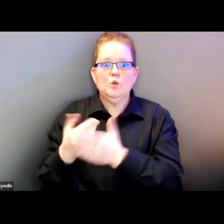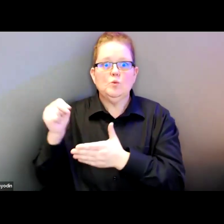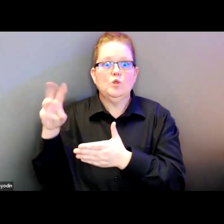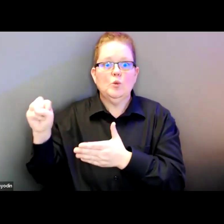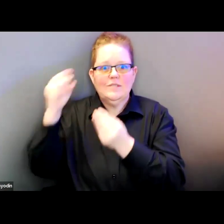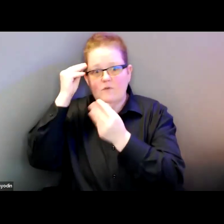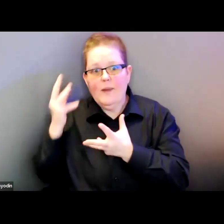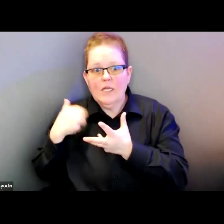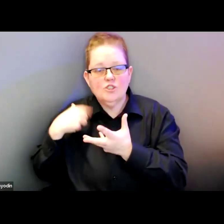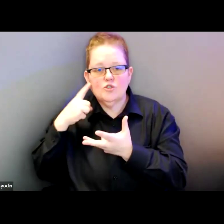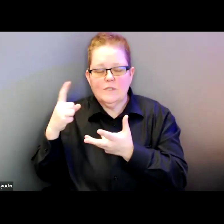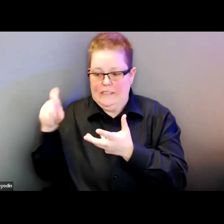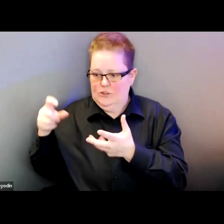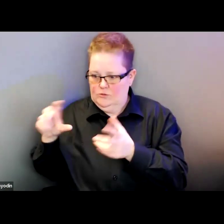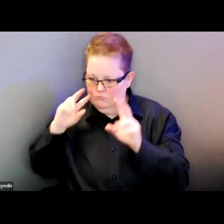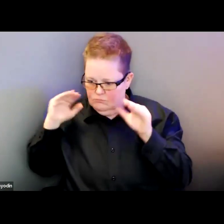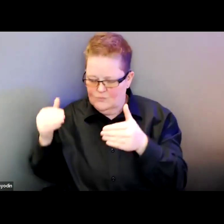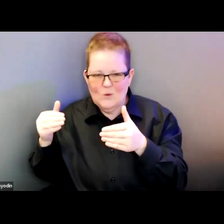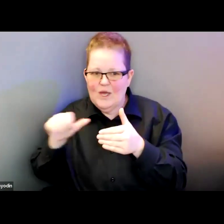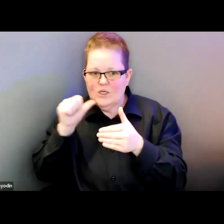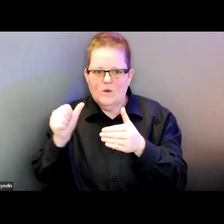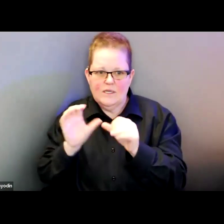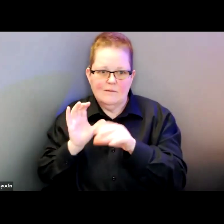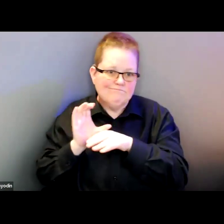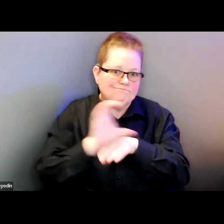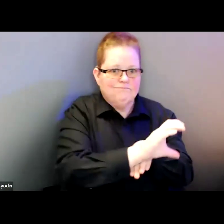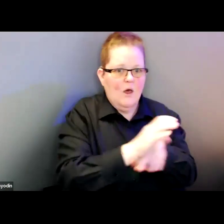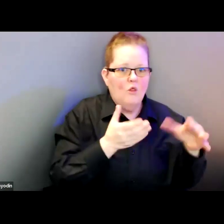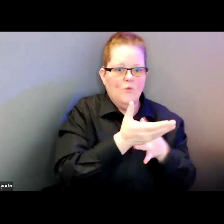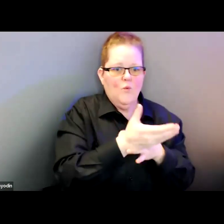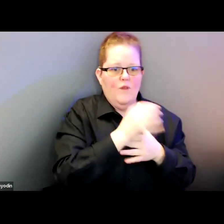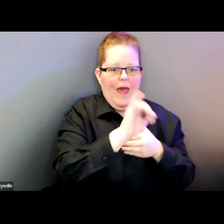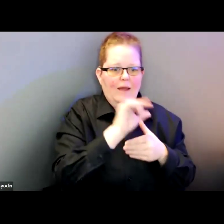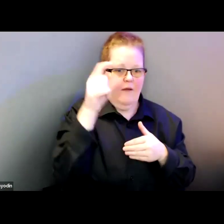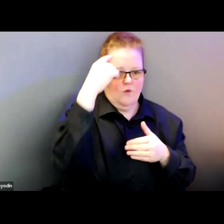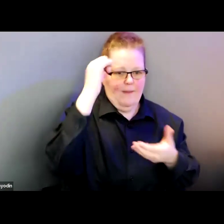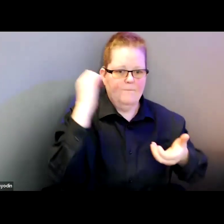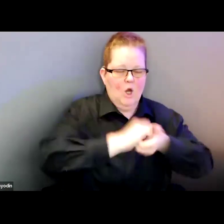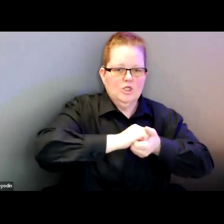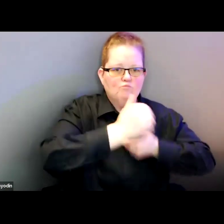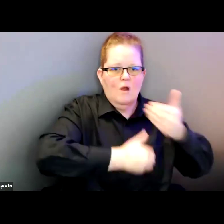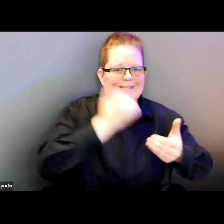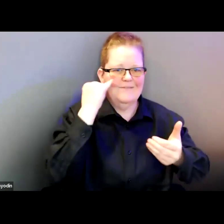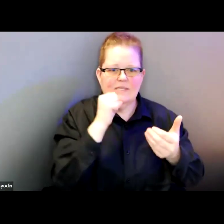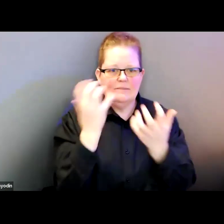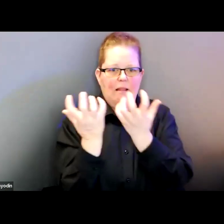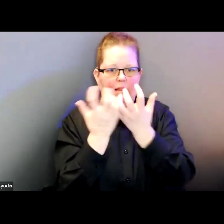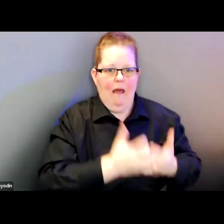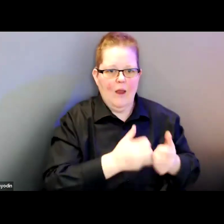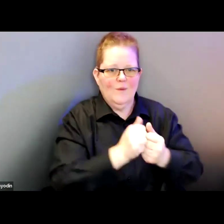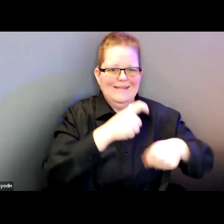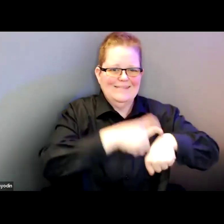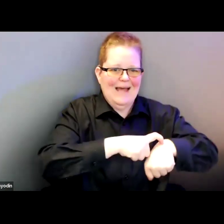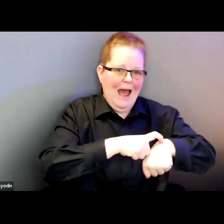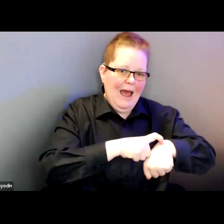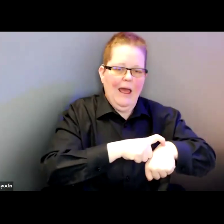it, we don't need to push it through the Open Government Partnership process. If it doesn't align with the timeframe, there may be